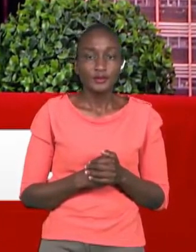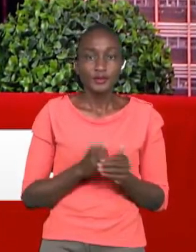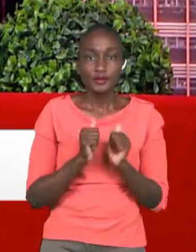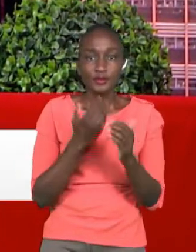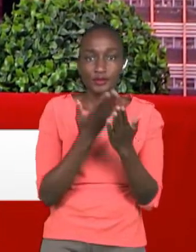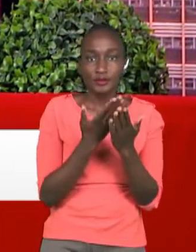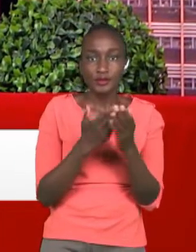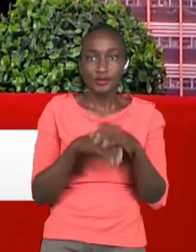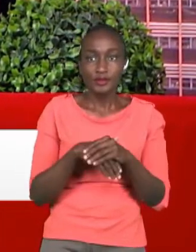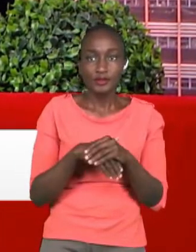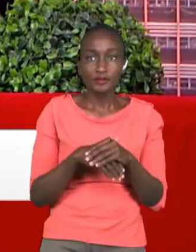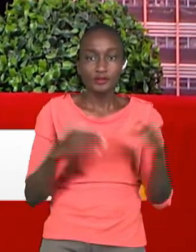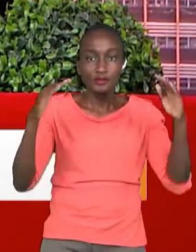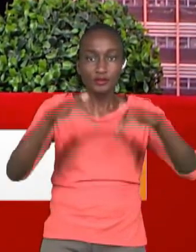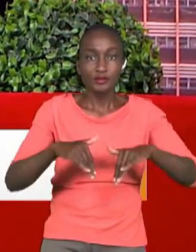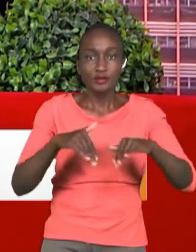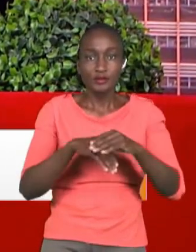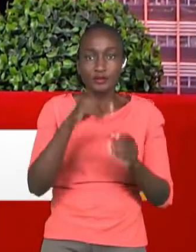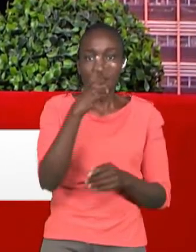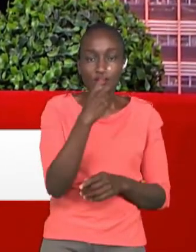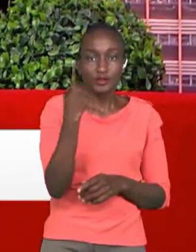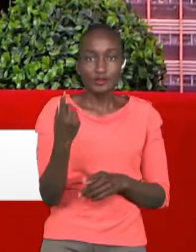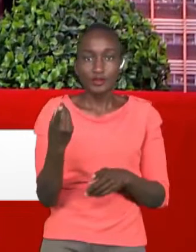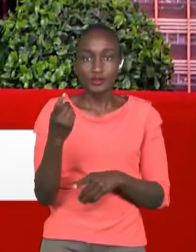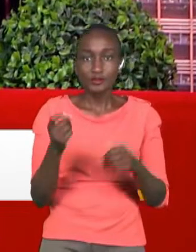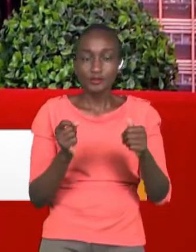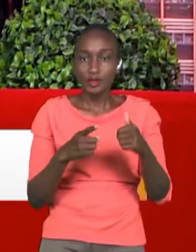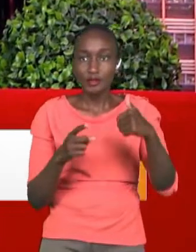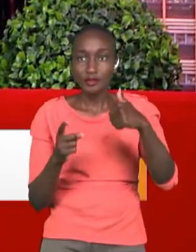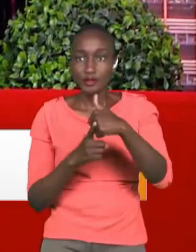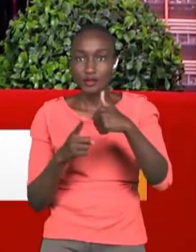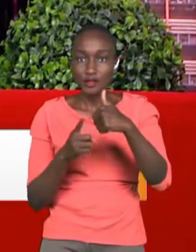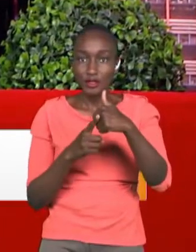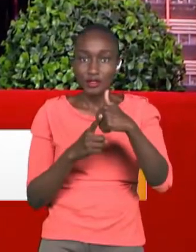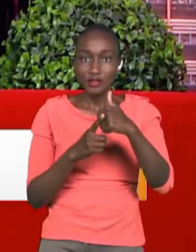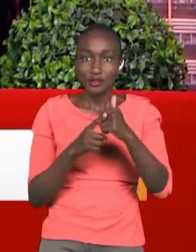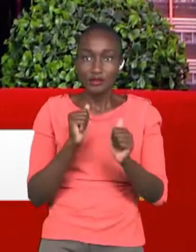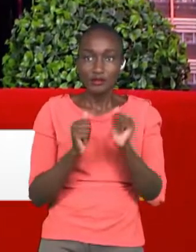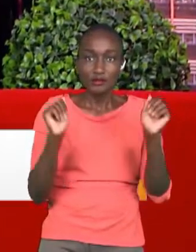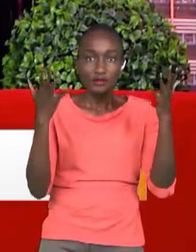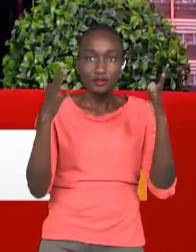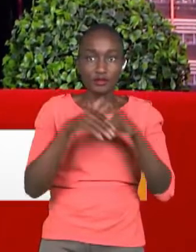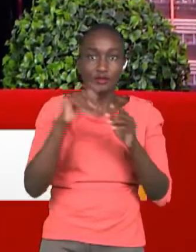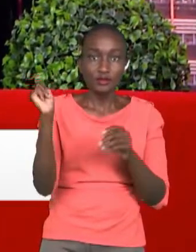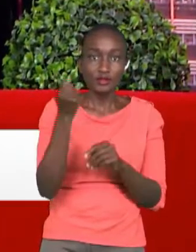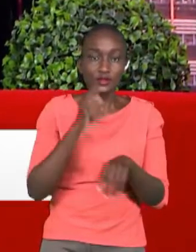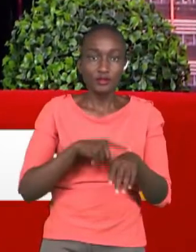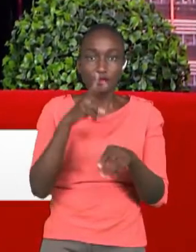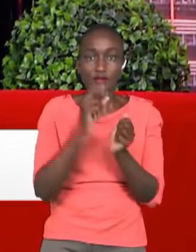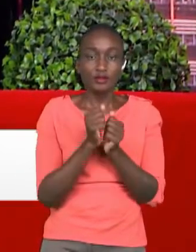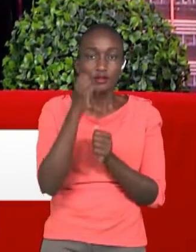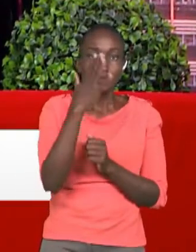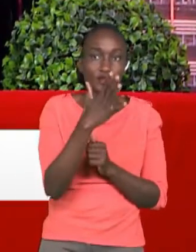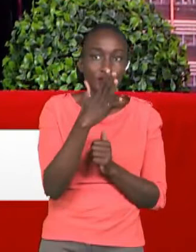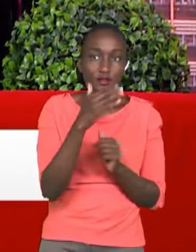that 21st June. Recently we celebrated, and we are celebrating in Kenya since 2015 at